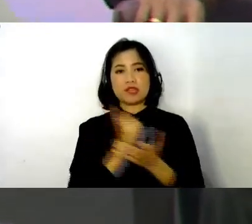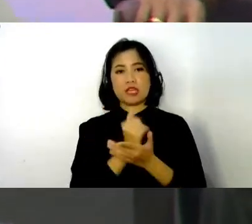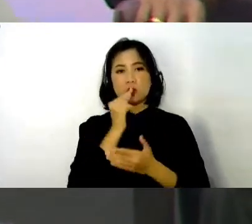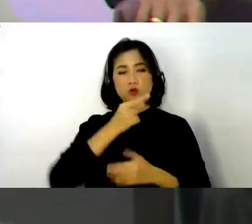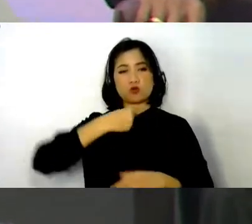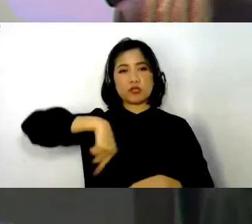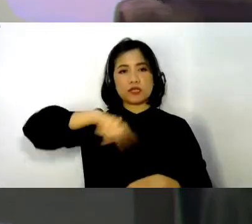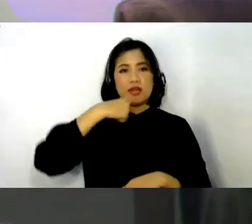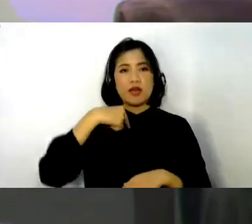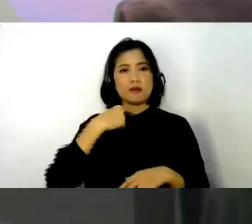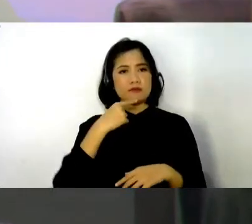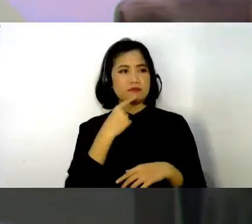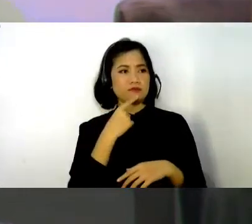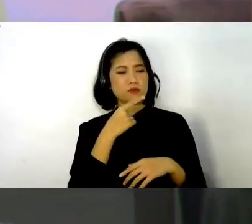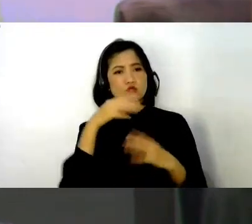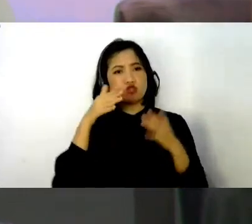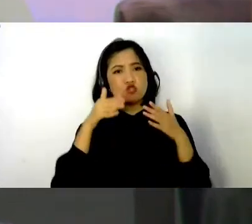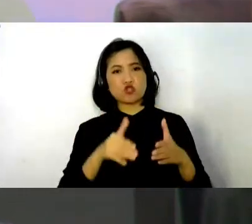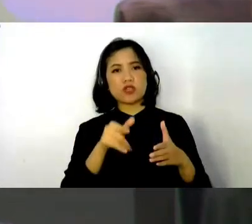the housing or about the floors.